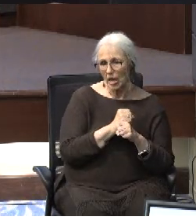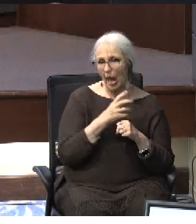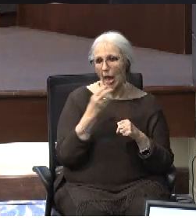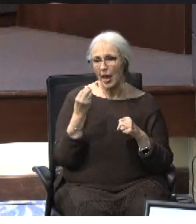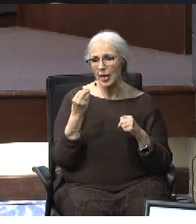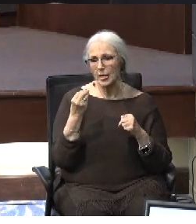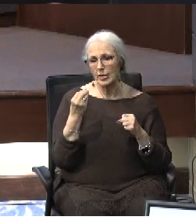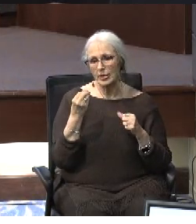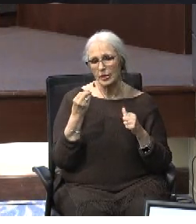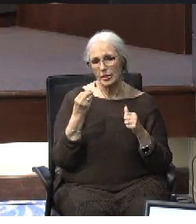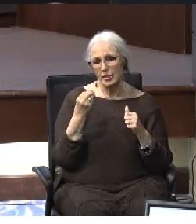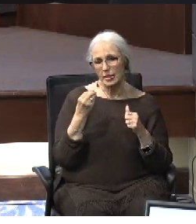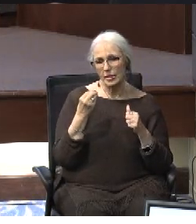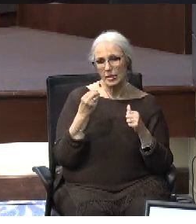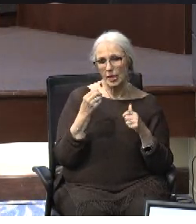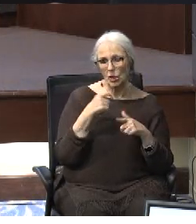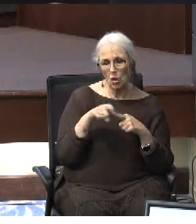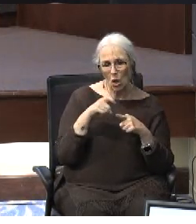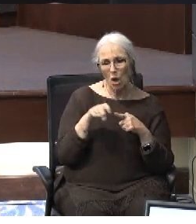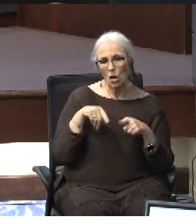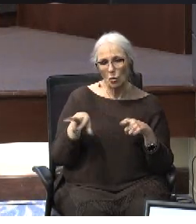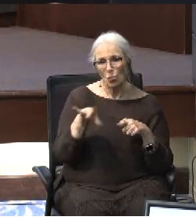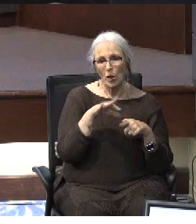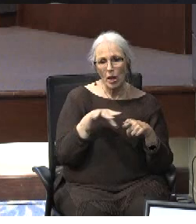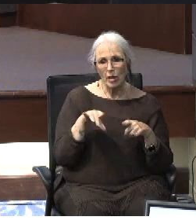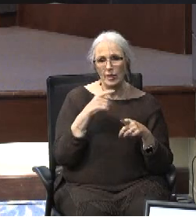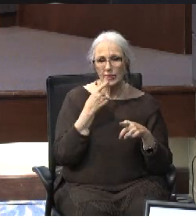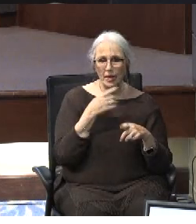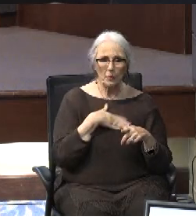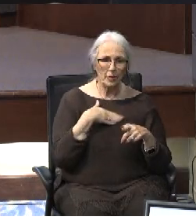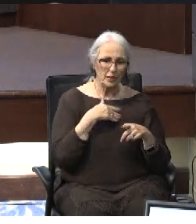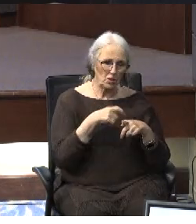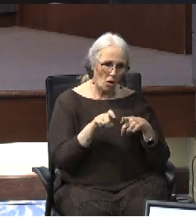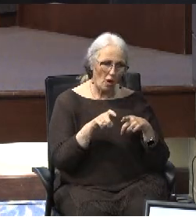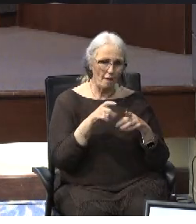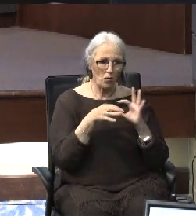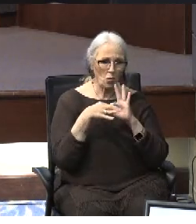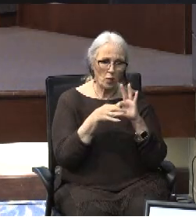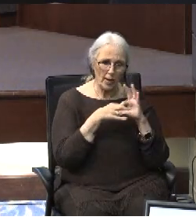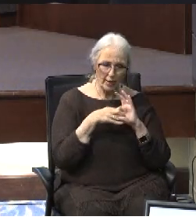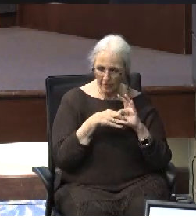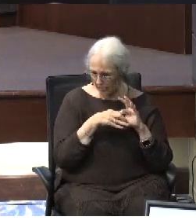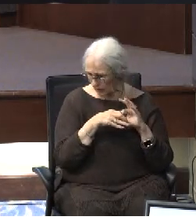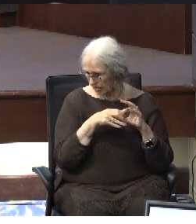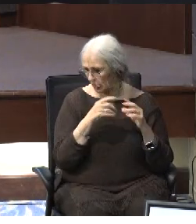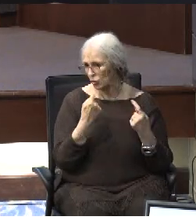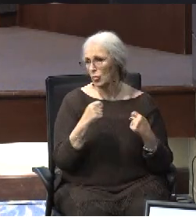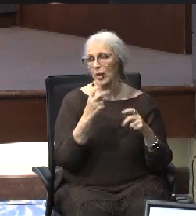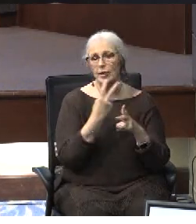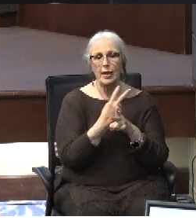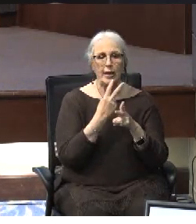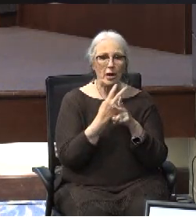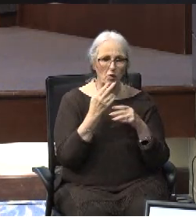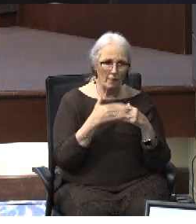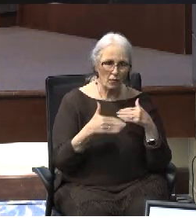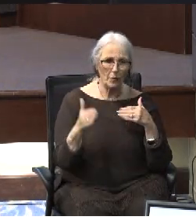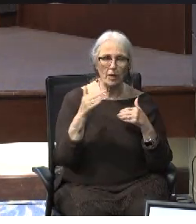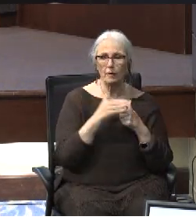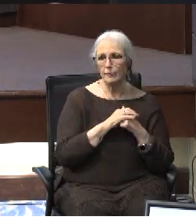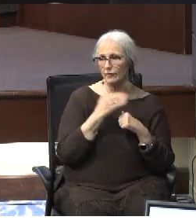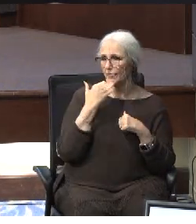then, they've called around, and then we tell them, please call Heart to Home or our coordinated entry system, and we'll try to take care of you from there. Okay, thank